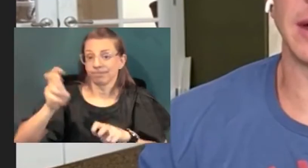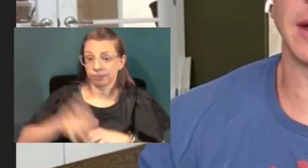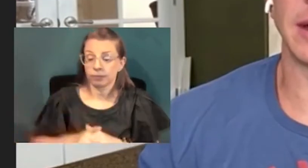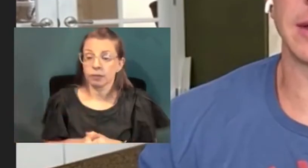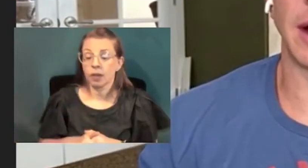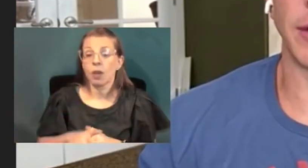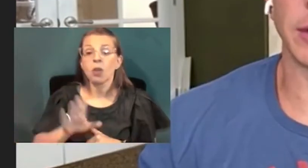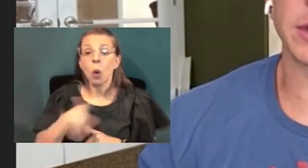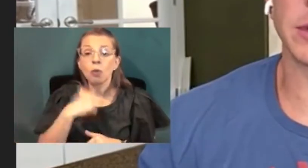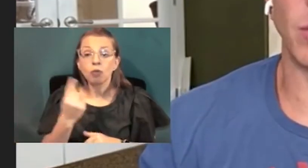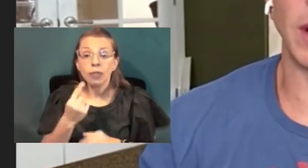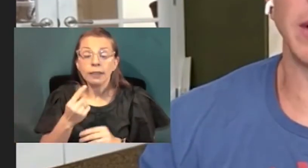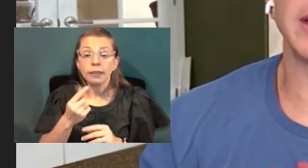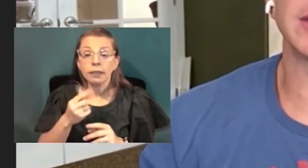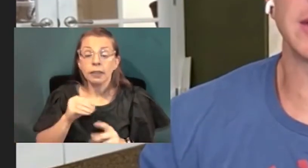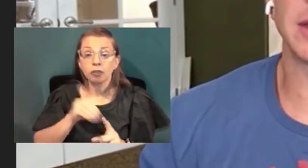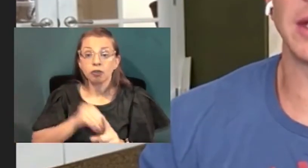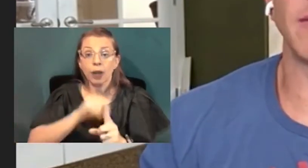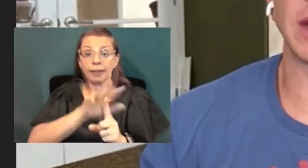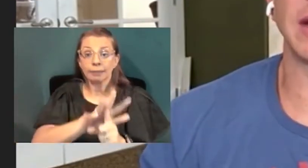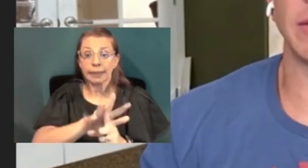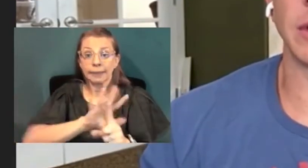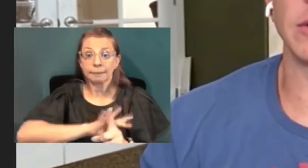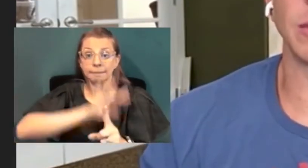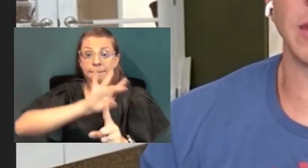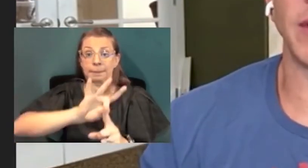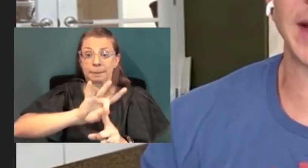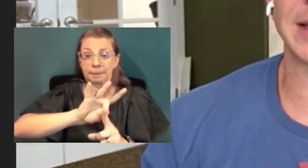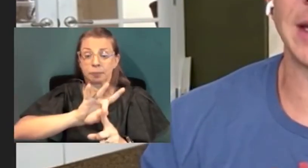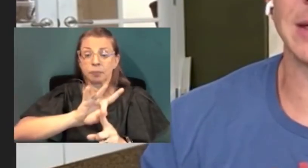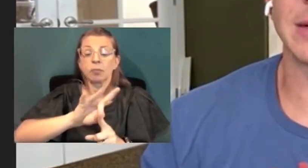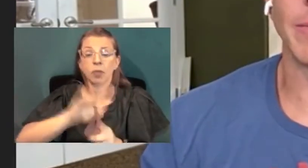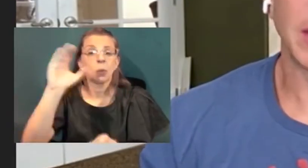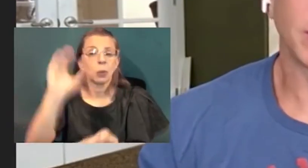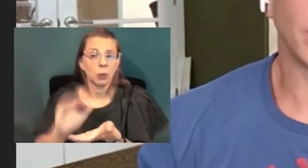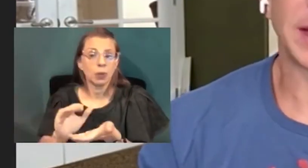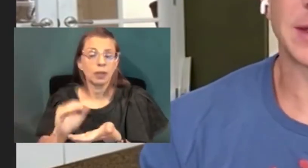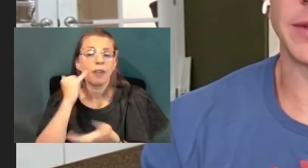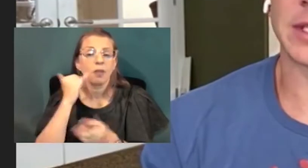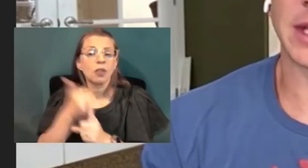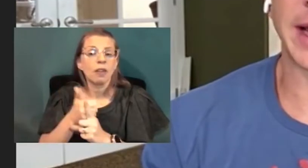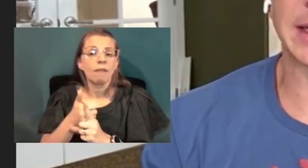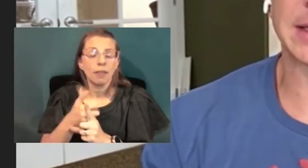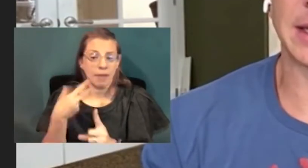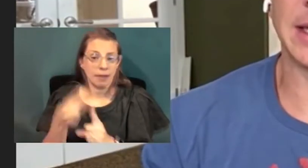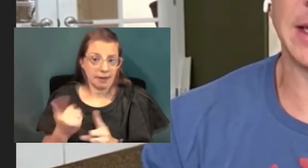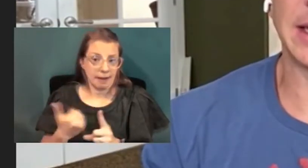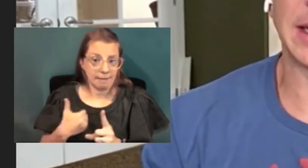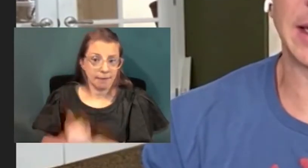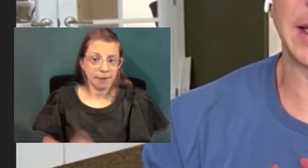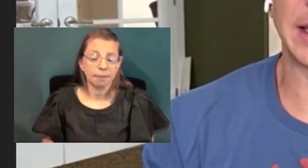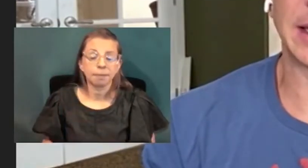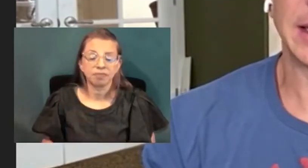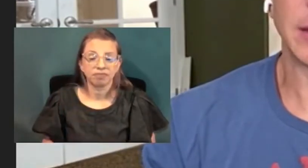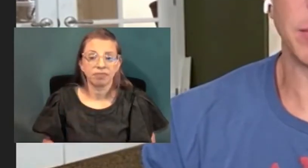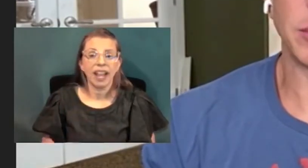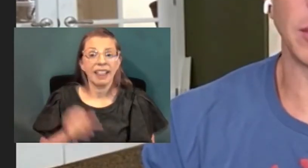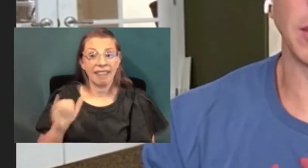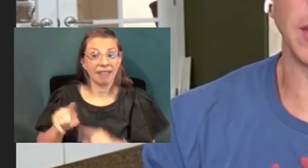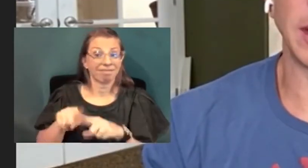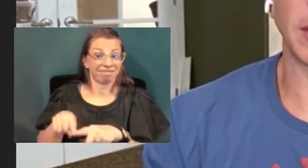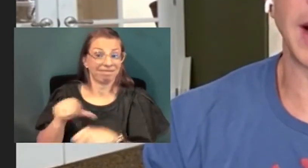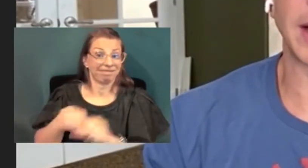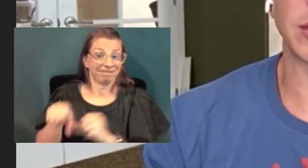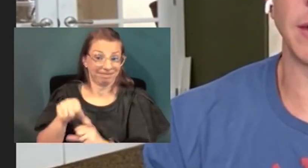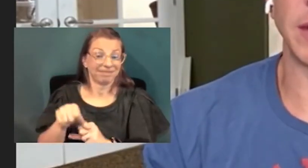transmitting to others as well is significantly reduced with the vaccines. So that's on the science, the